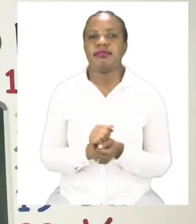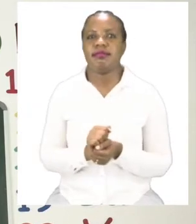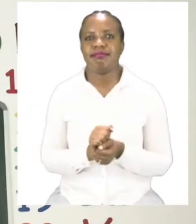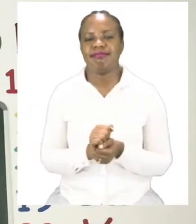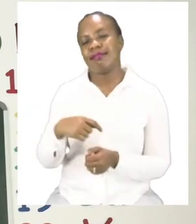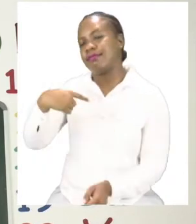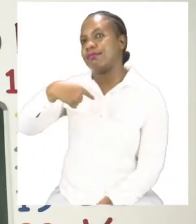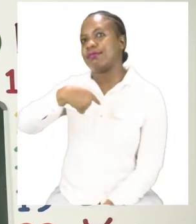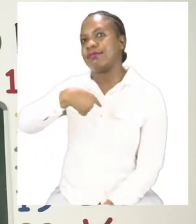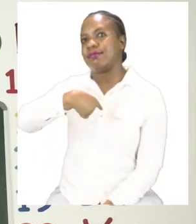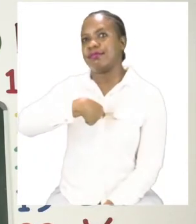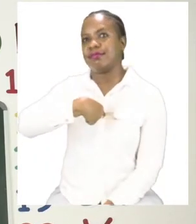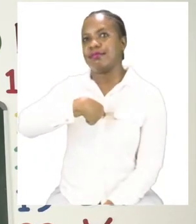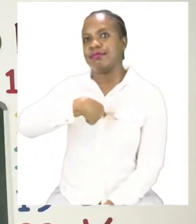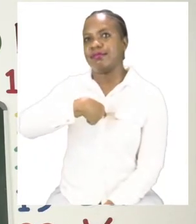I.